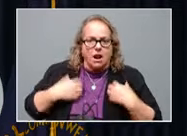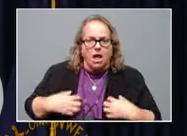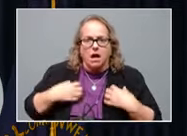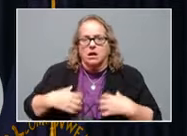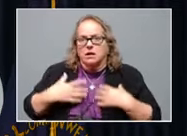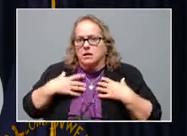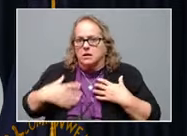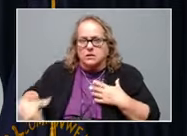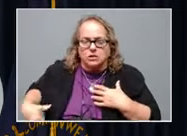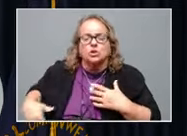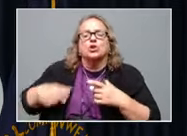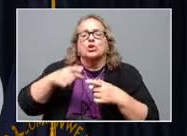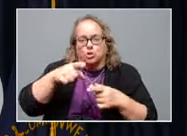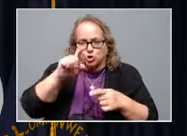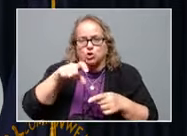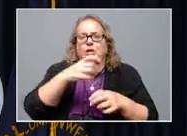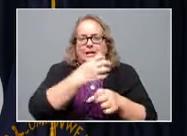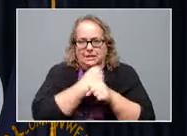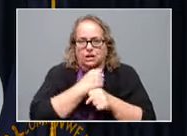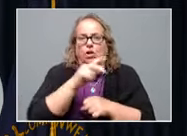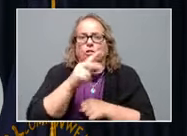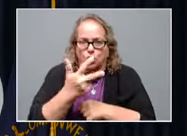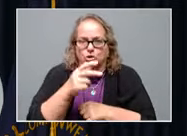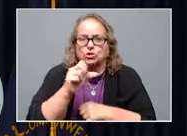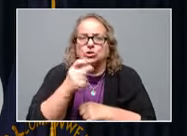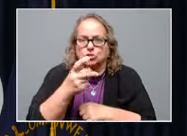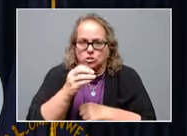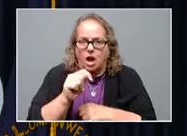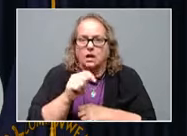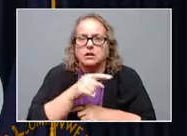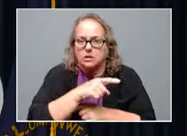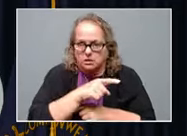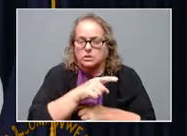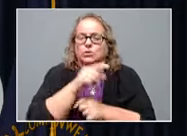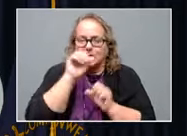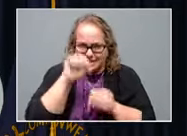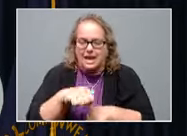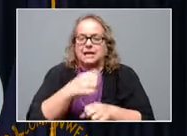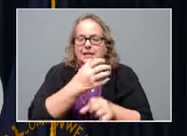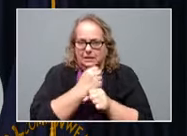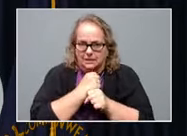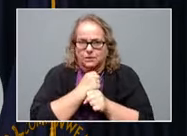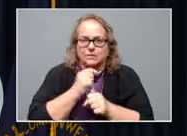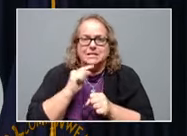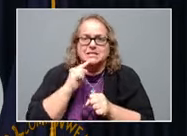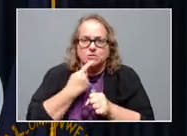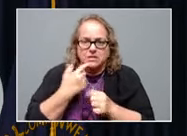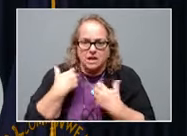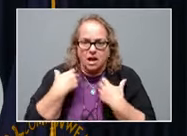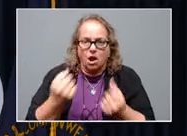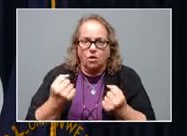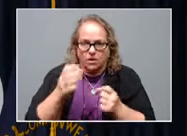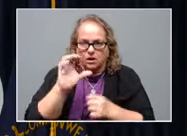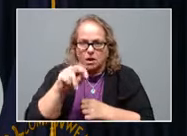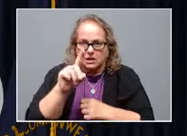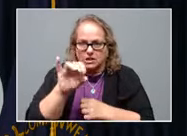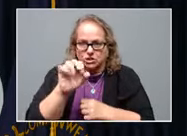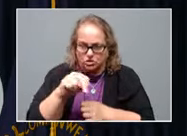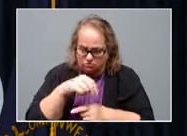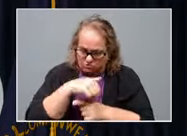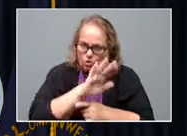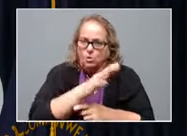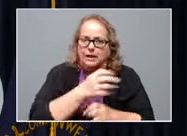your third shot. And a number of people have, and you should, with those serious health conditions. This was who else amongst